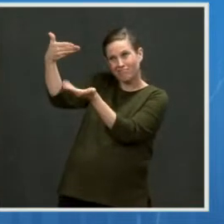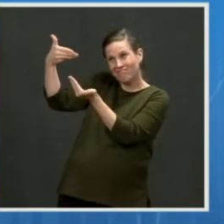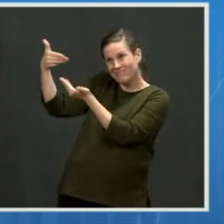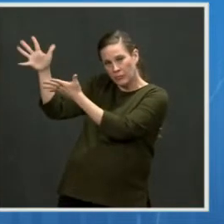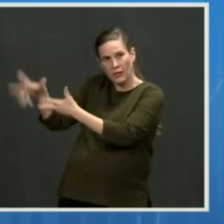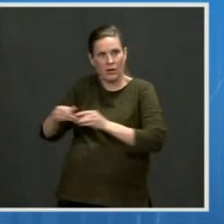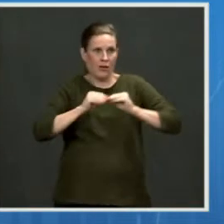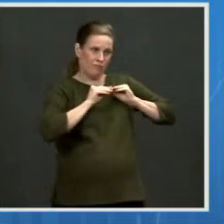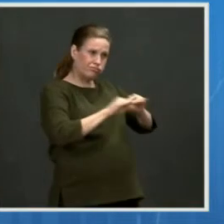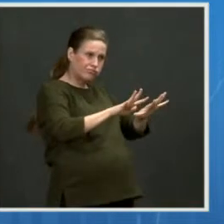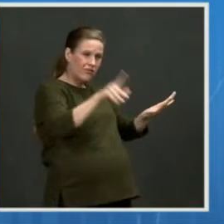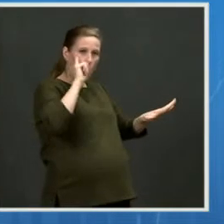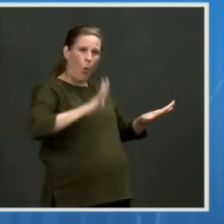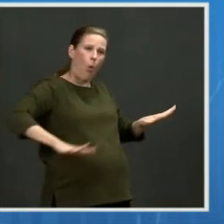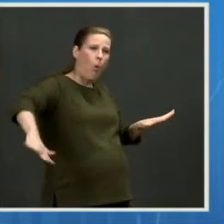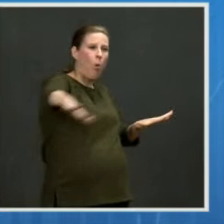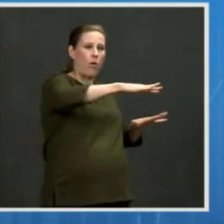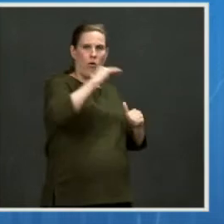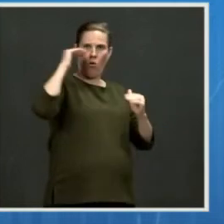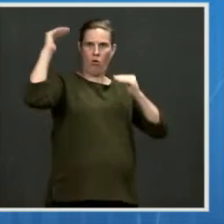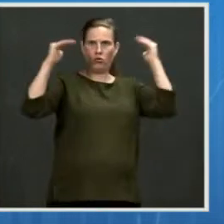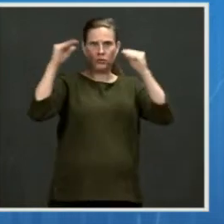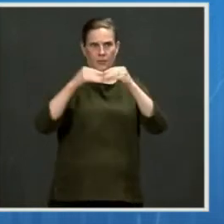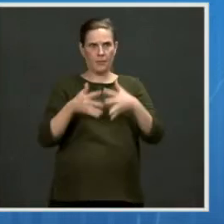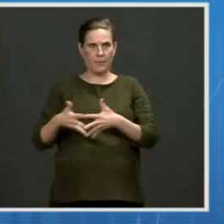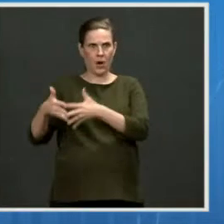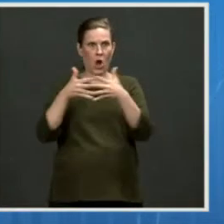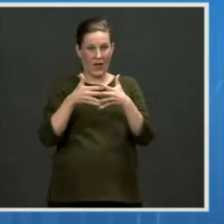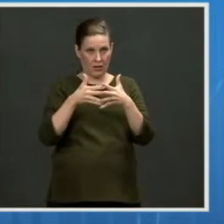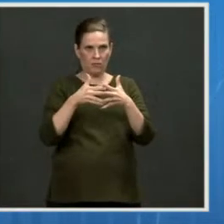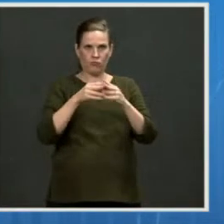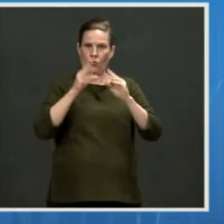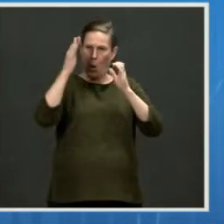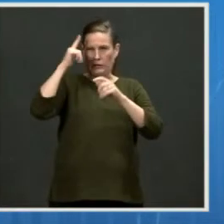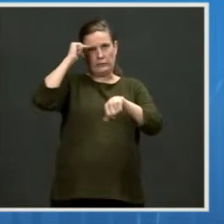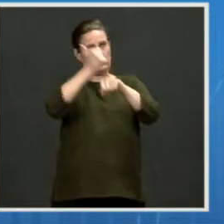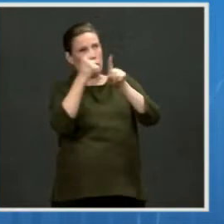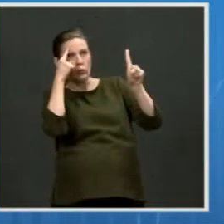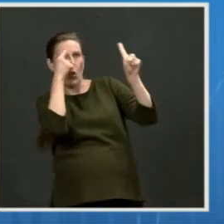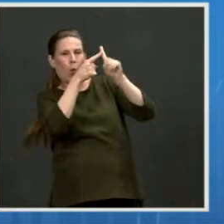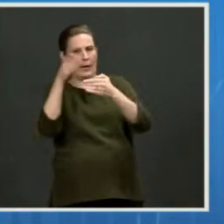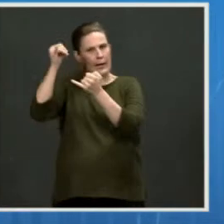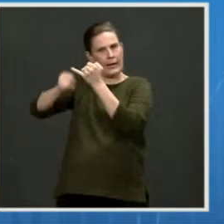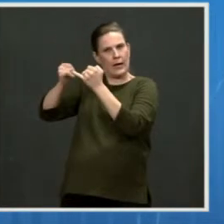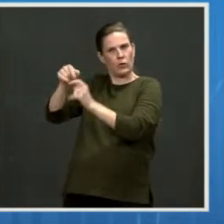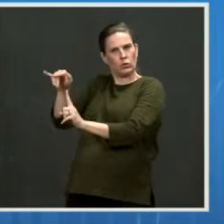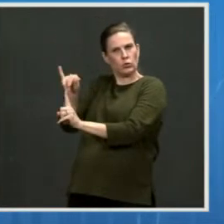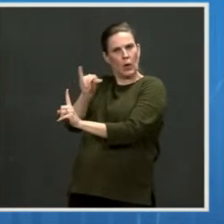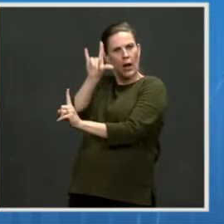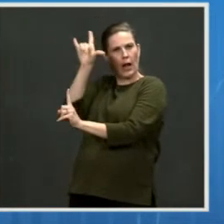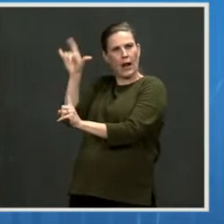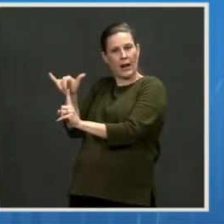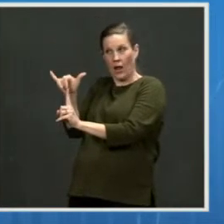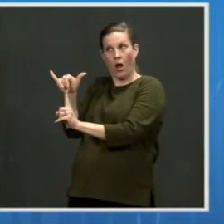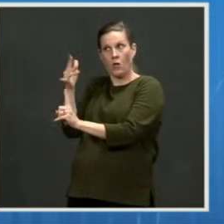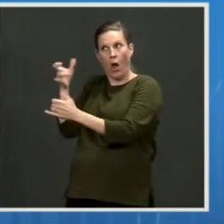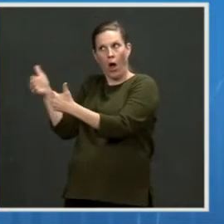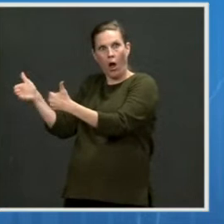adults by the end of July. We then accelerated that to have enough vaccines for all adults by the end of